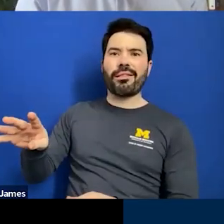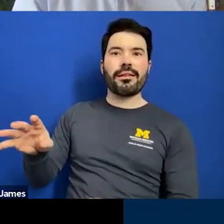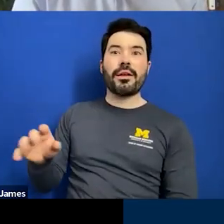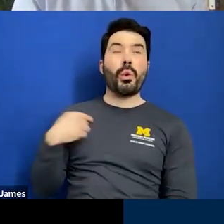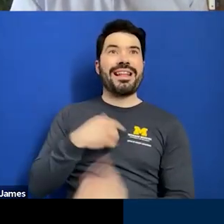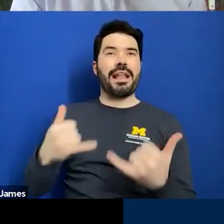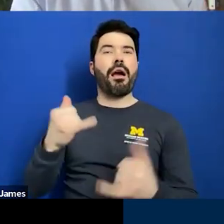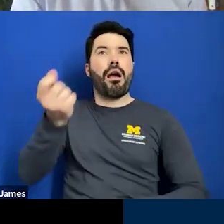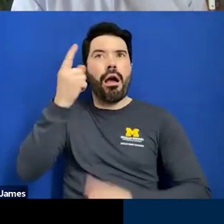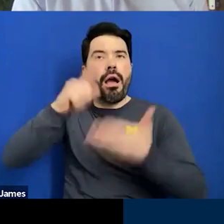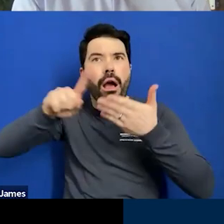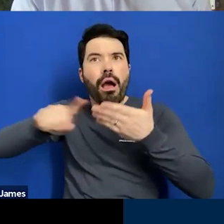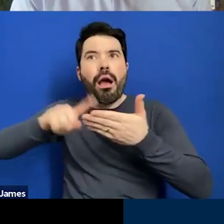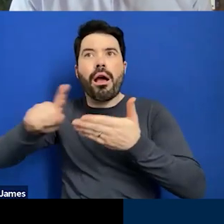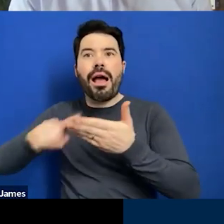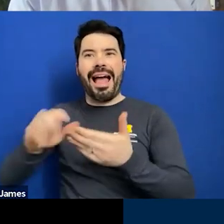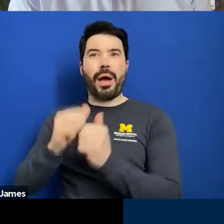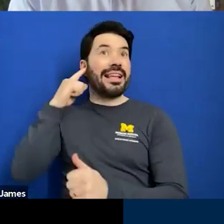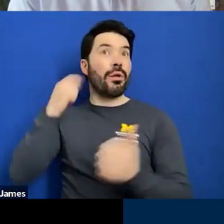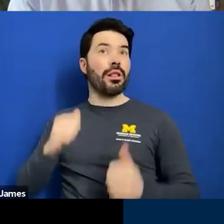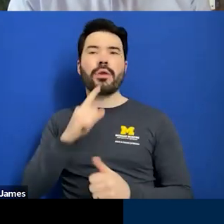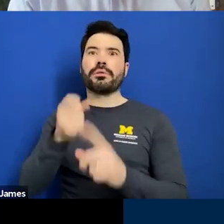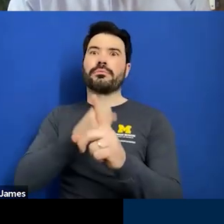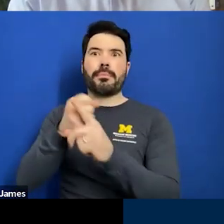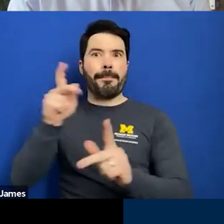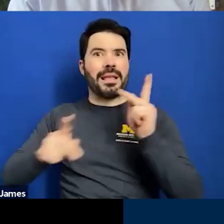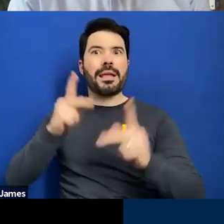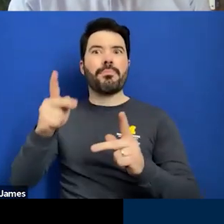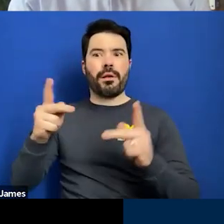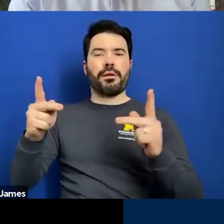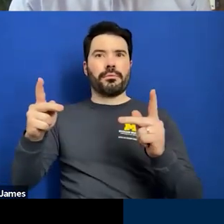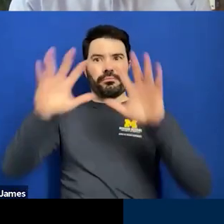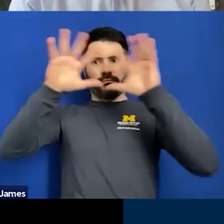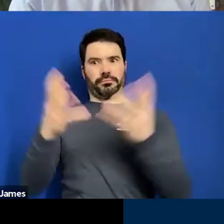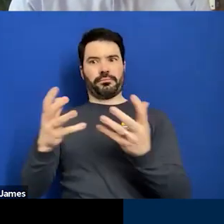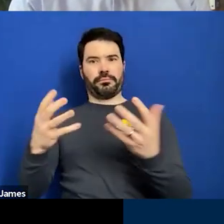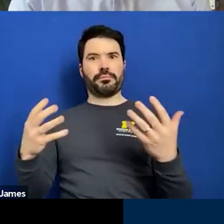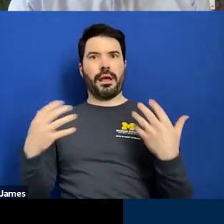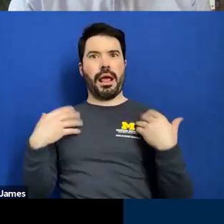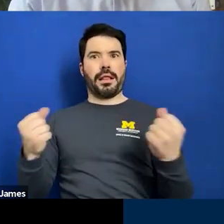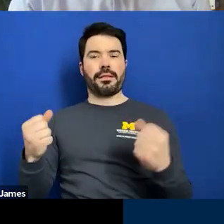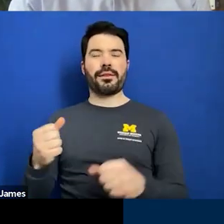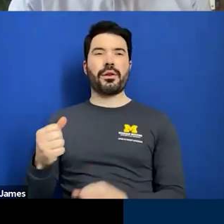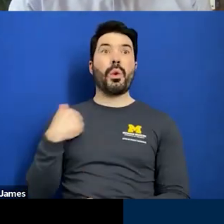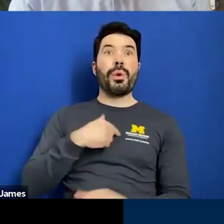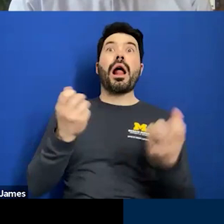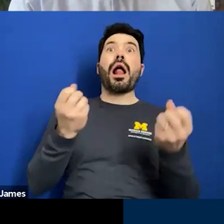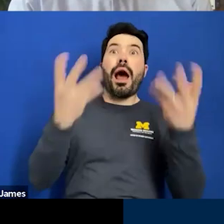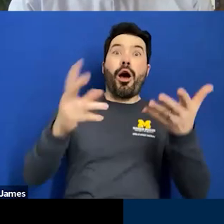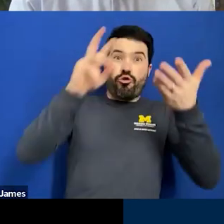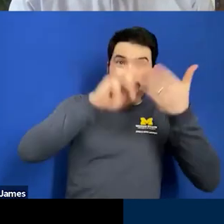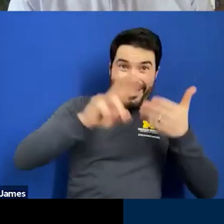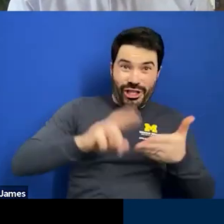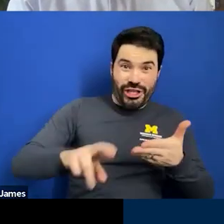loss affects the whole person. We have lots of research on this, but we don't really translate that research into how do we